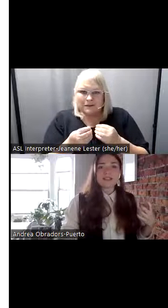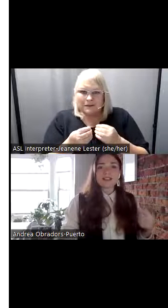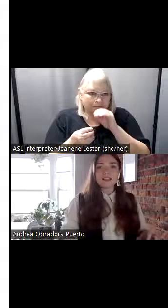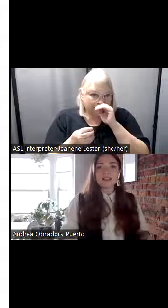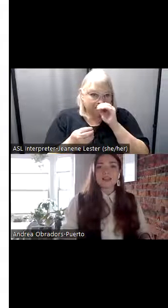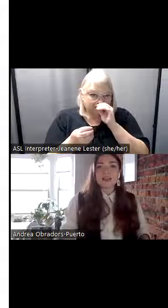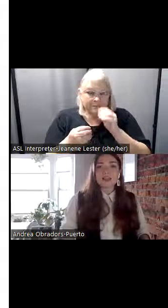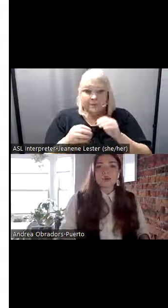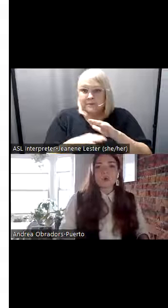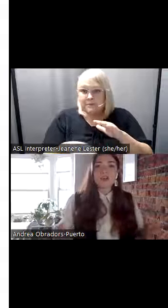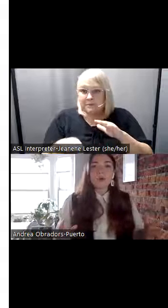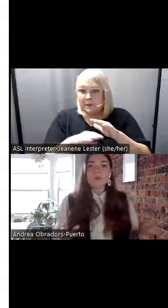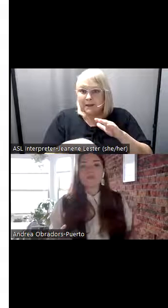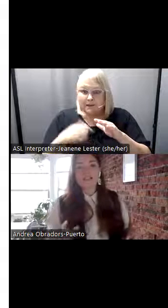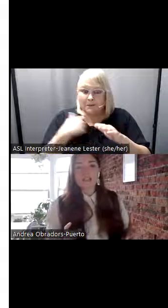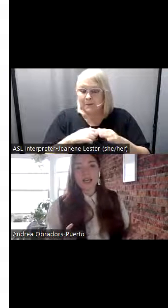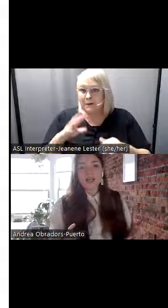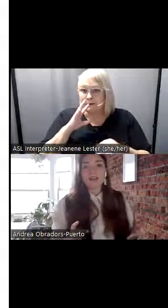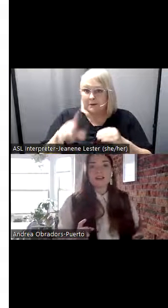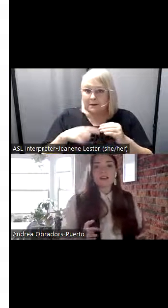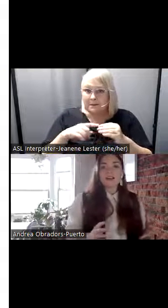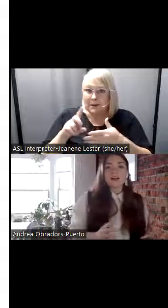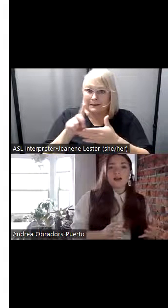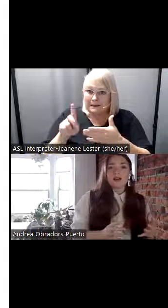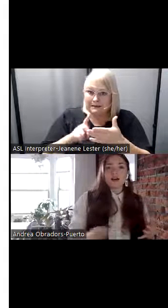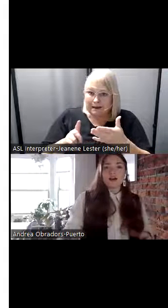Because basically, when we talk about design,